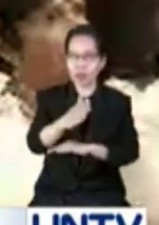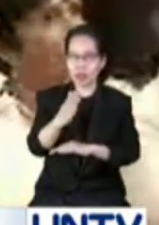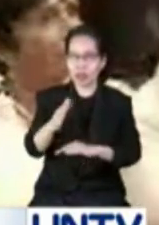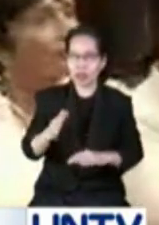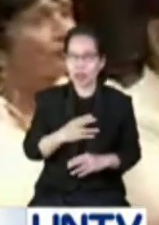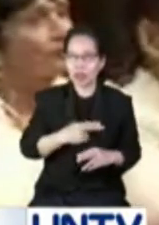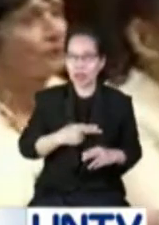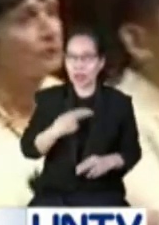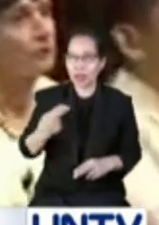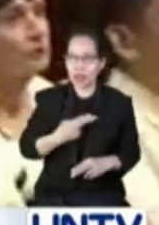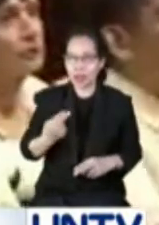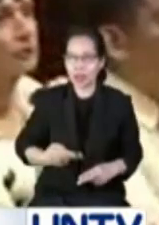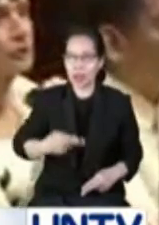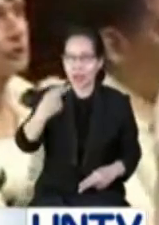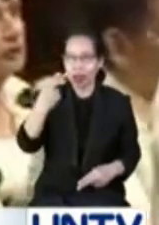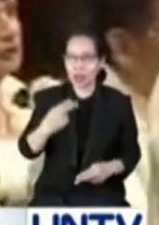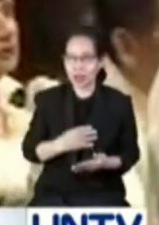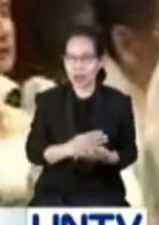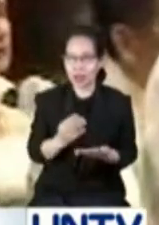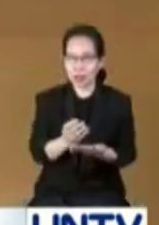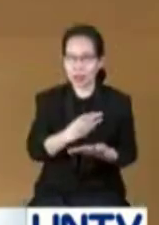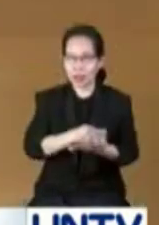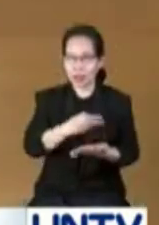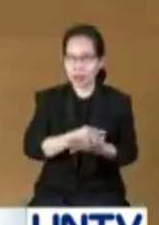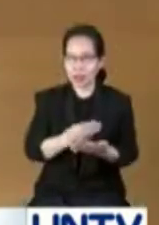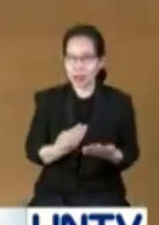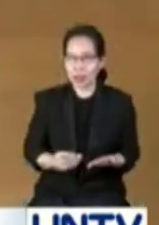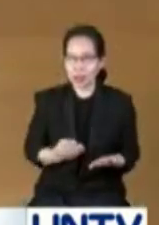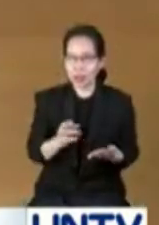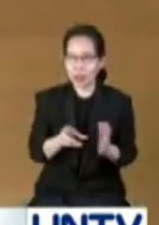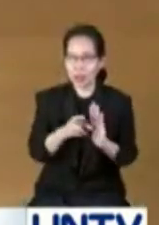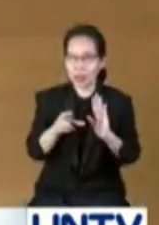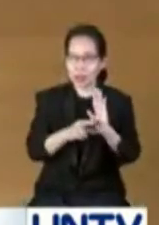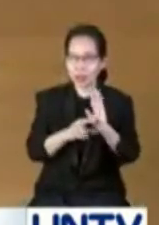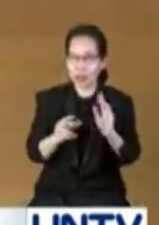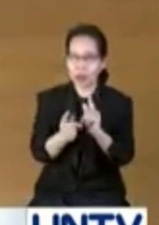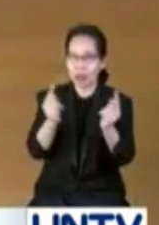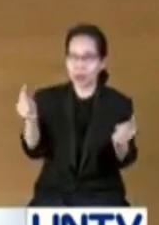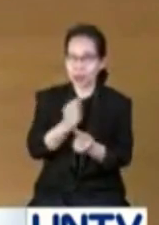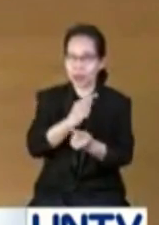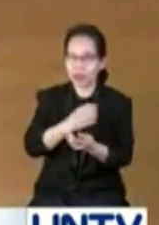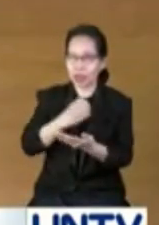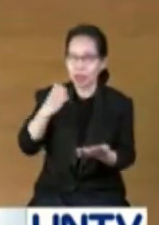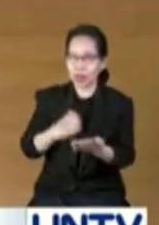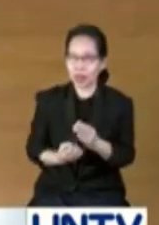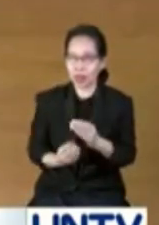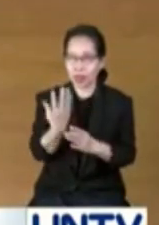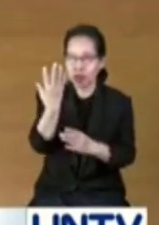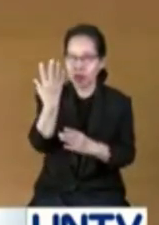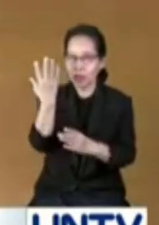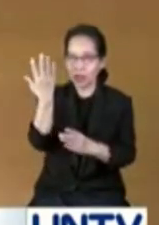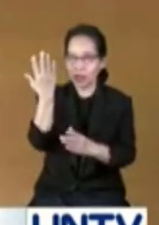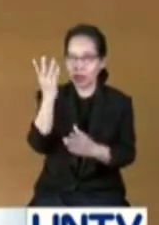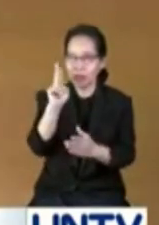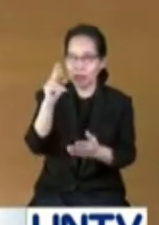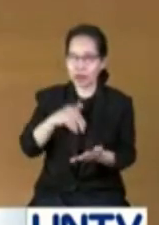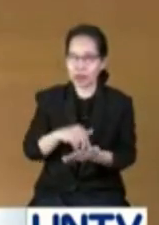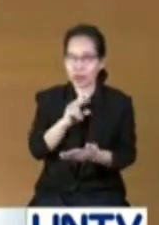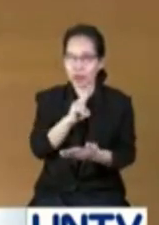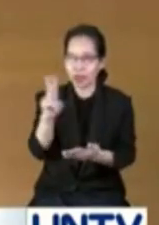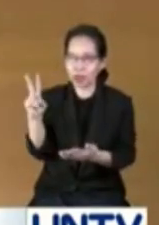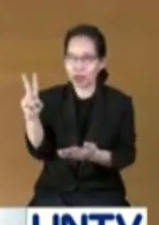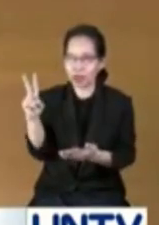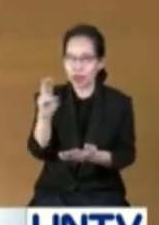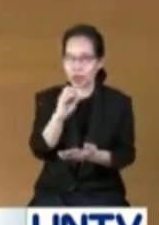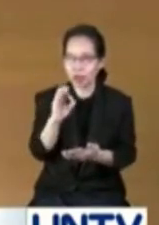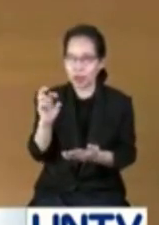remittances, solidifying their role in our transformative economic growth. In 2022, our OFWs